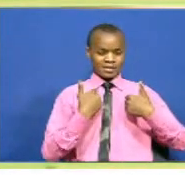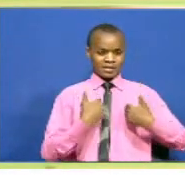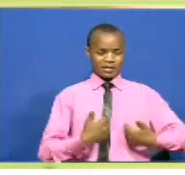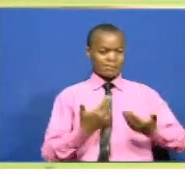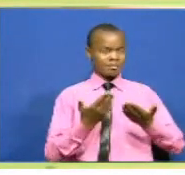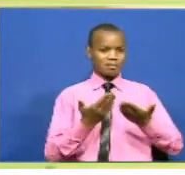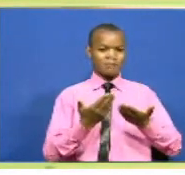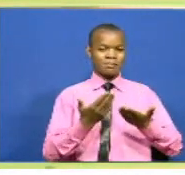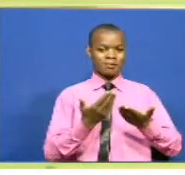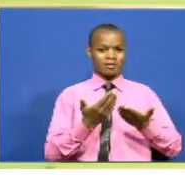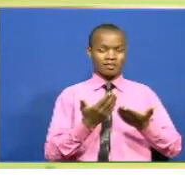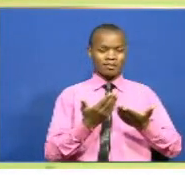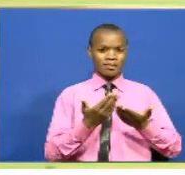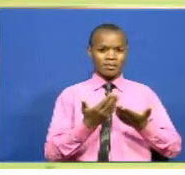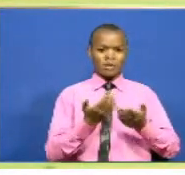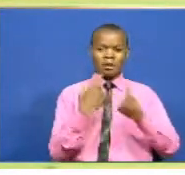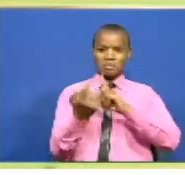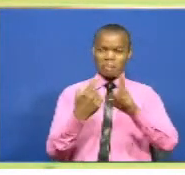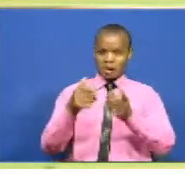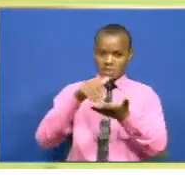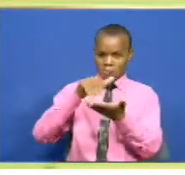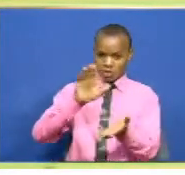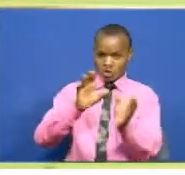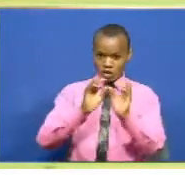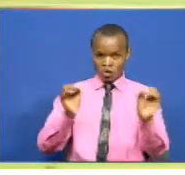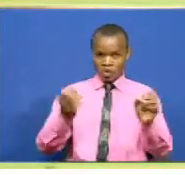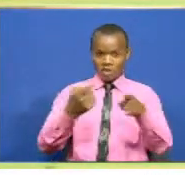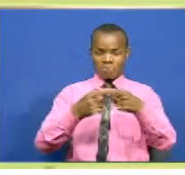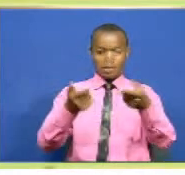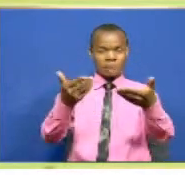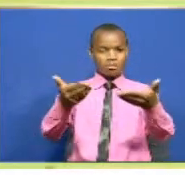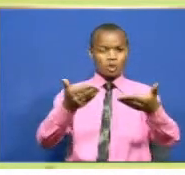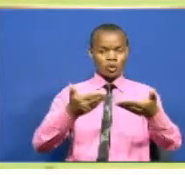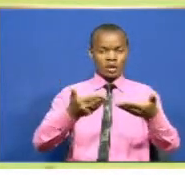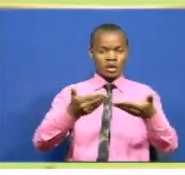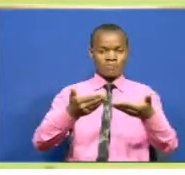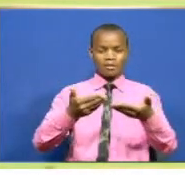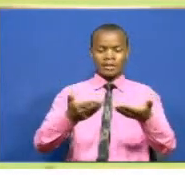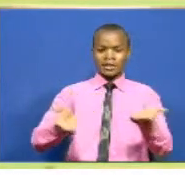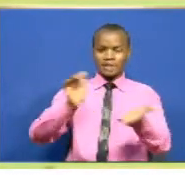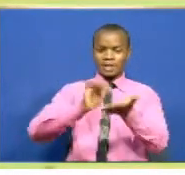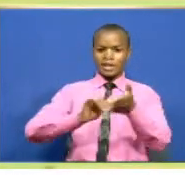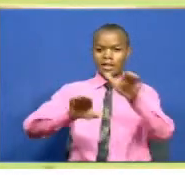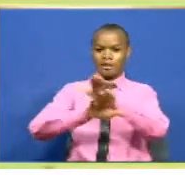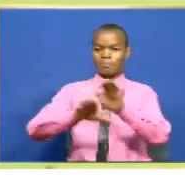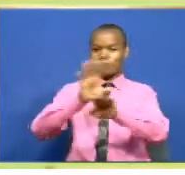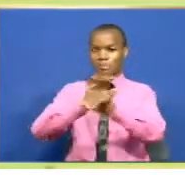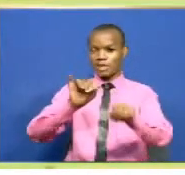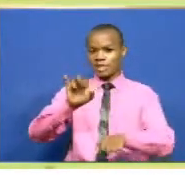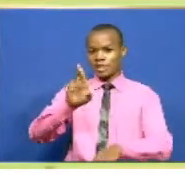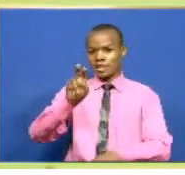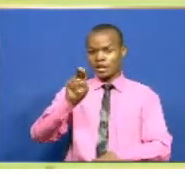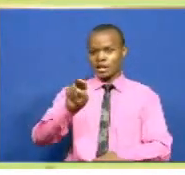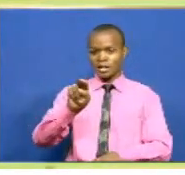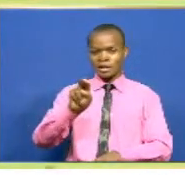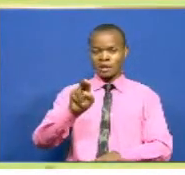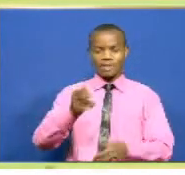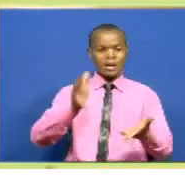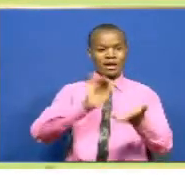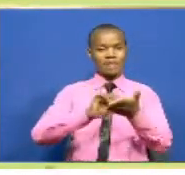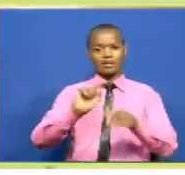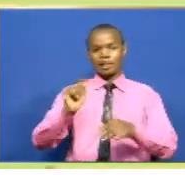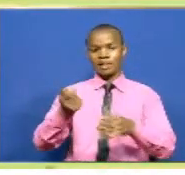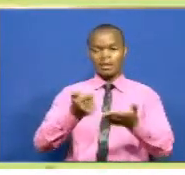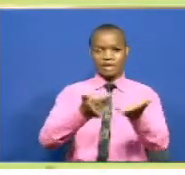speak much more than that, but really to welcome you again, Your Excellency, to Kenya, and look forward to having more interaction and